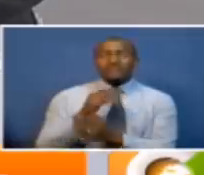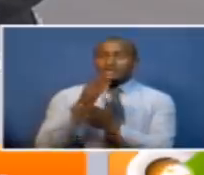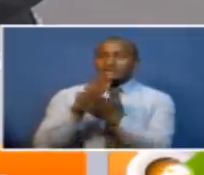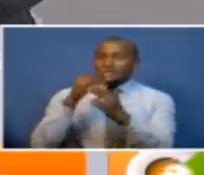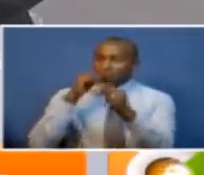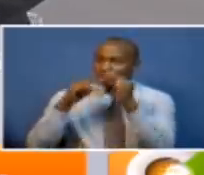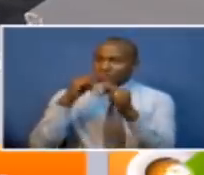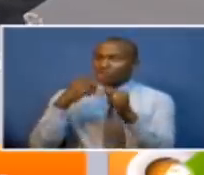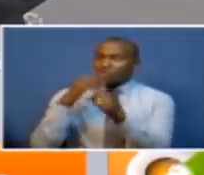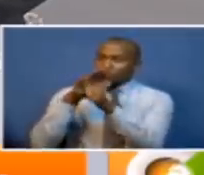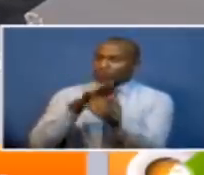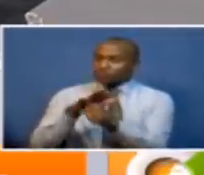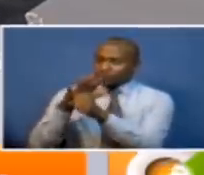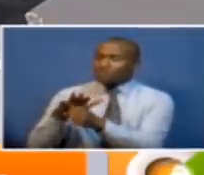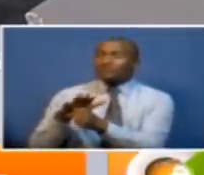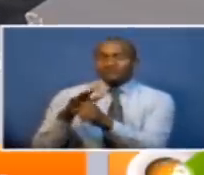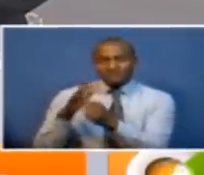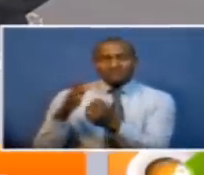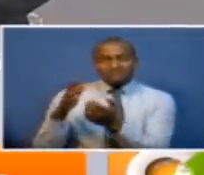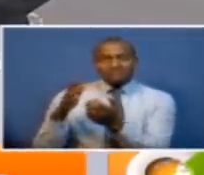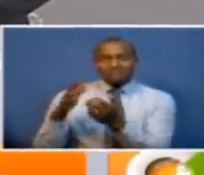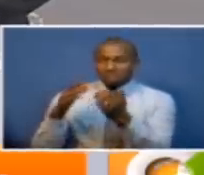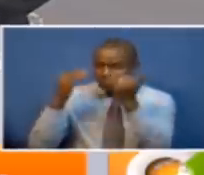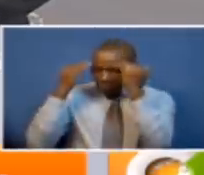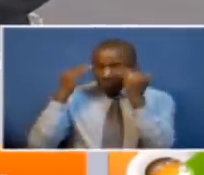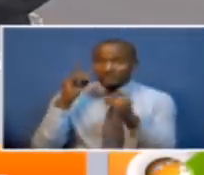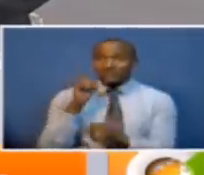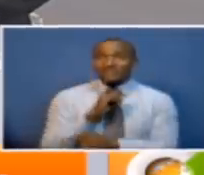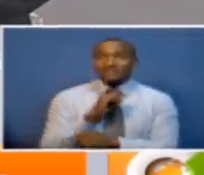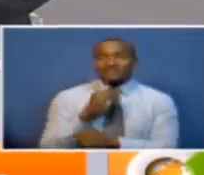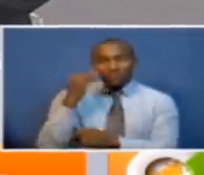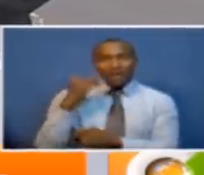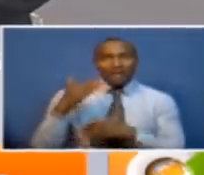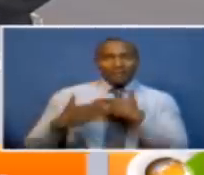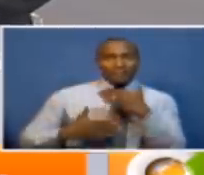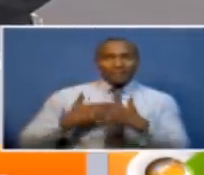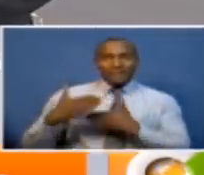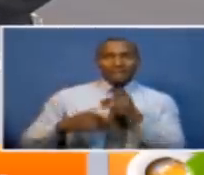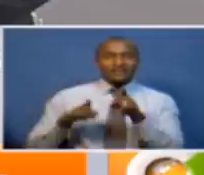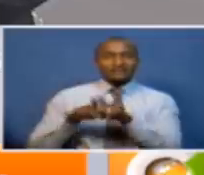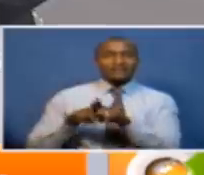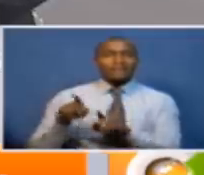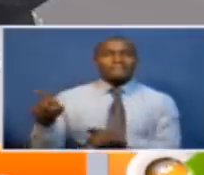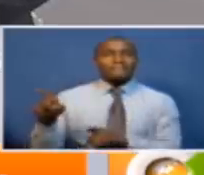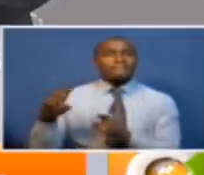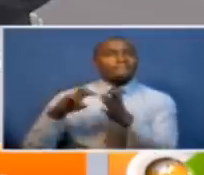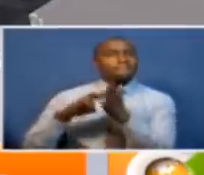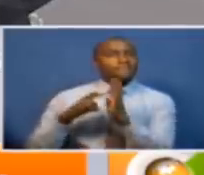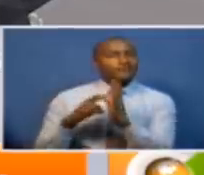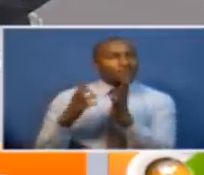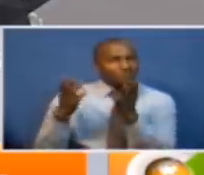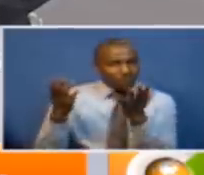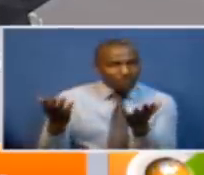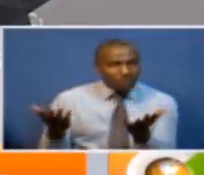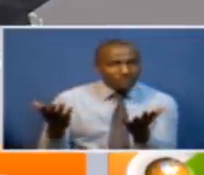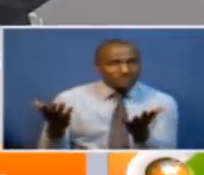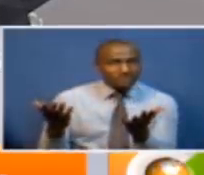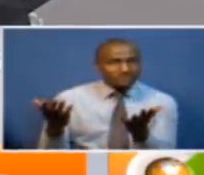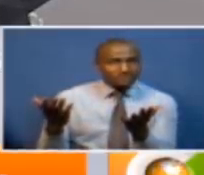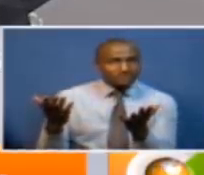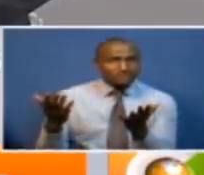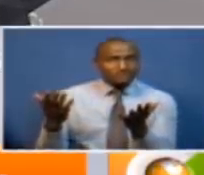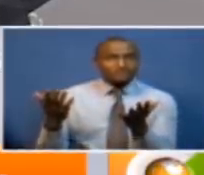and establishments for this kind of conduct. So the long and short of it really is that this